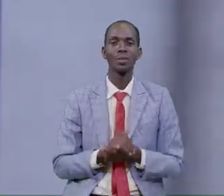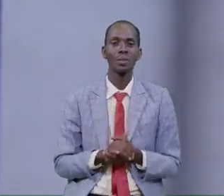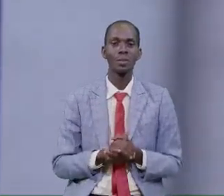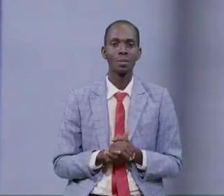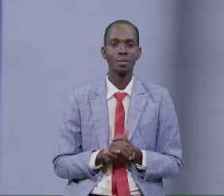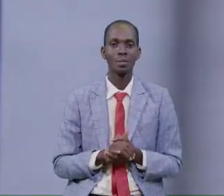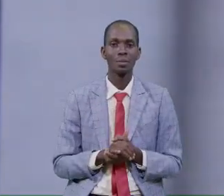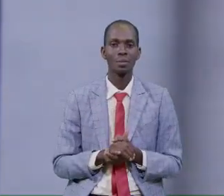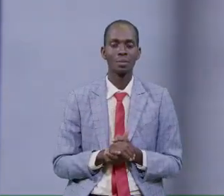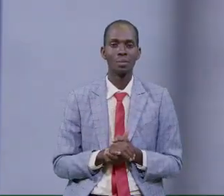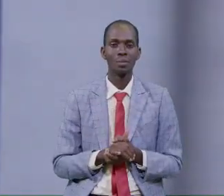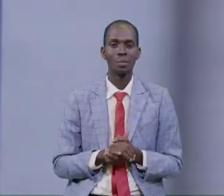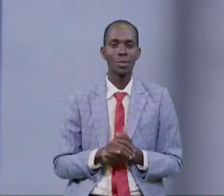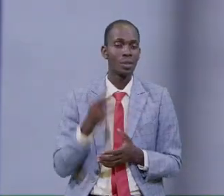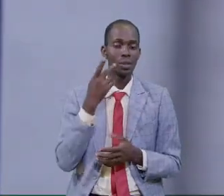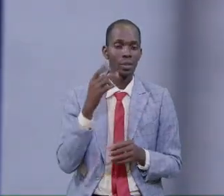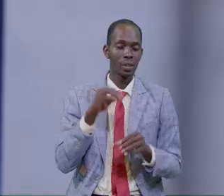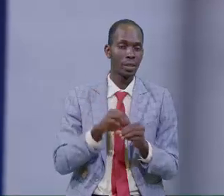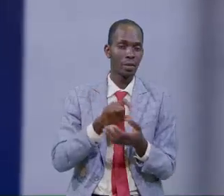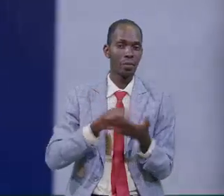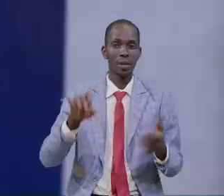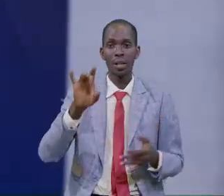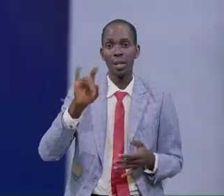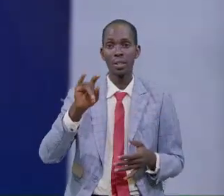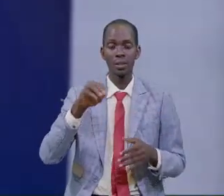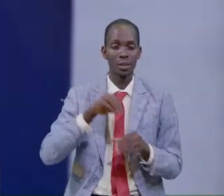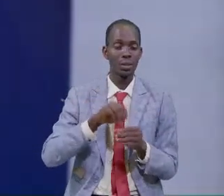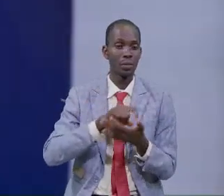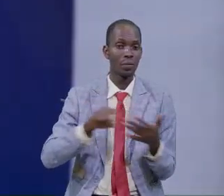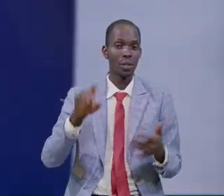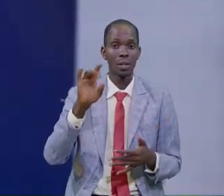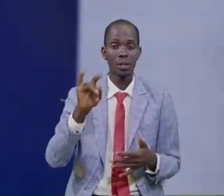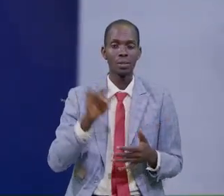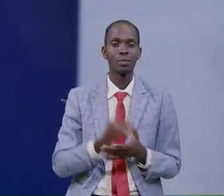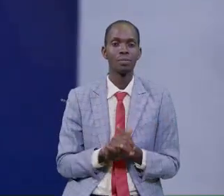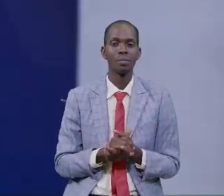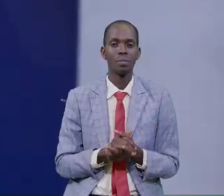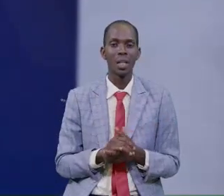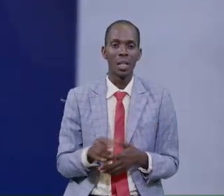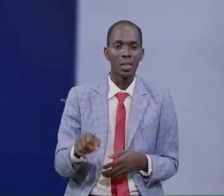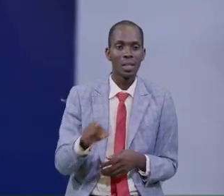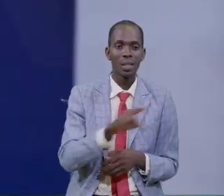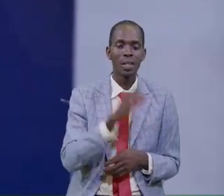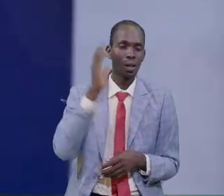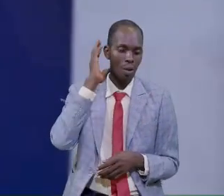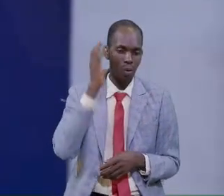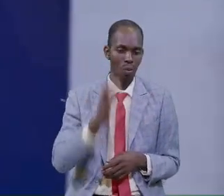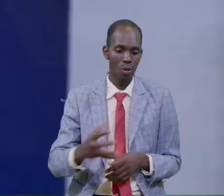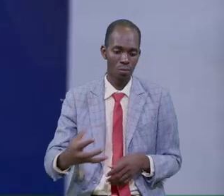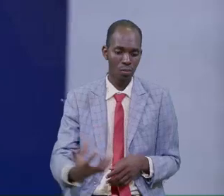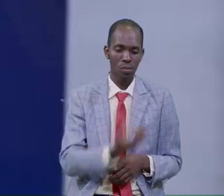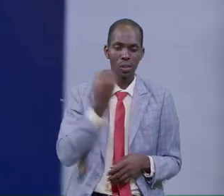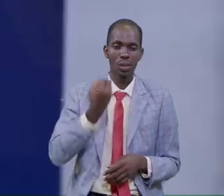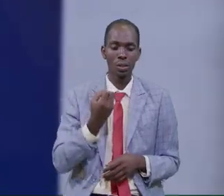Look at verse 18. In verse 18, they shall take up serpents, and if they